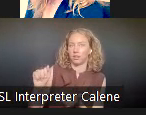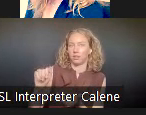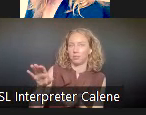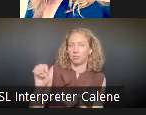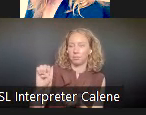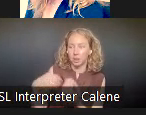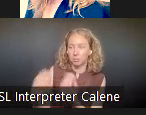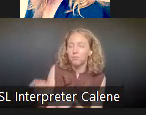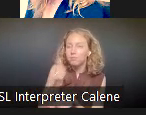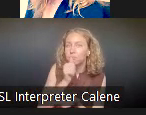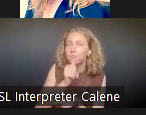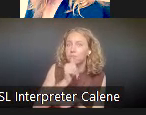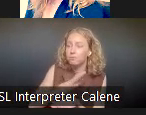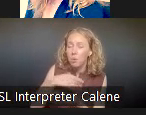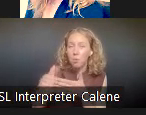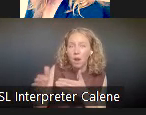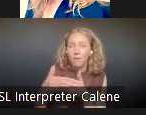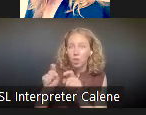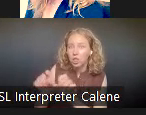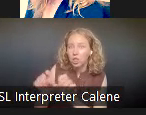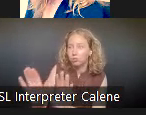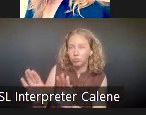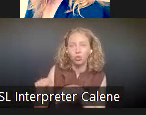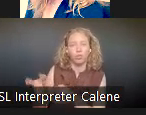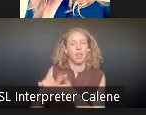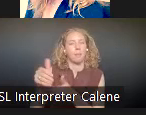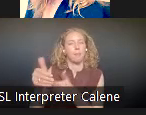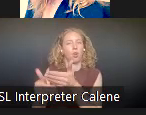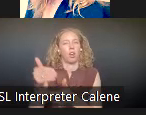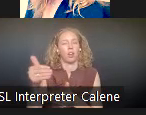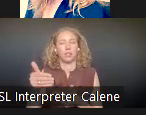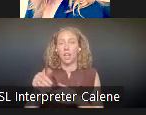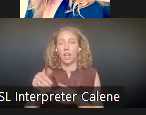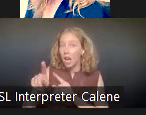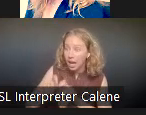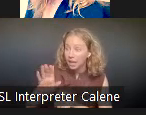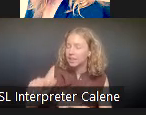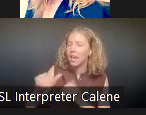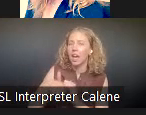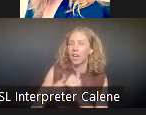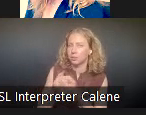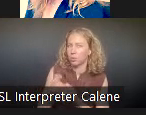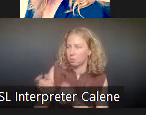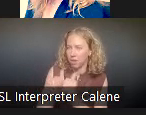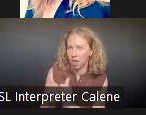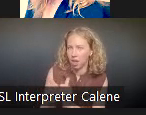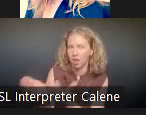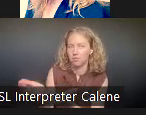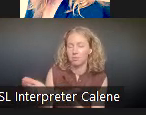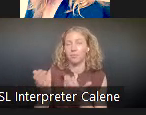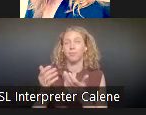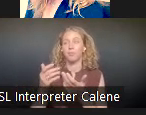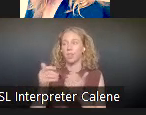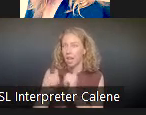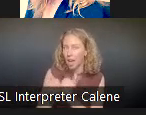patient as they need you to be during this process. Ask them, how can I support you in making this